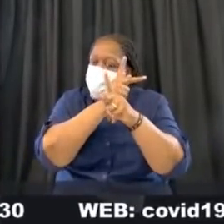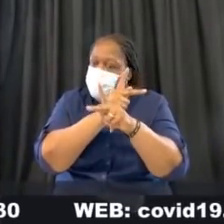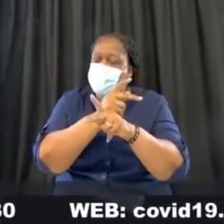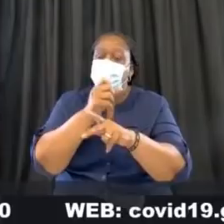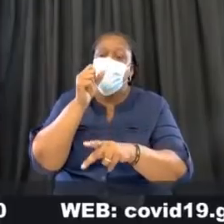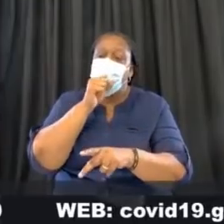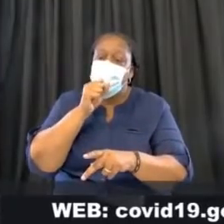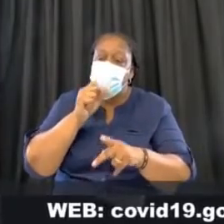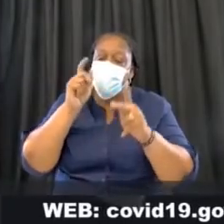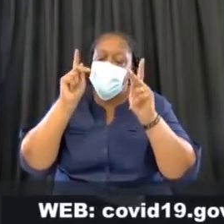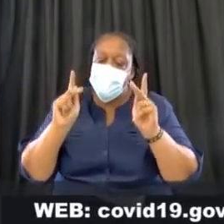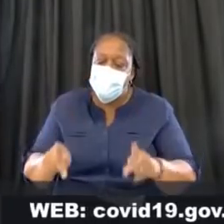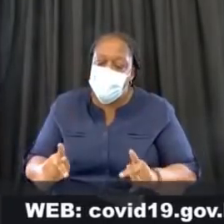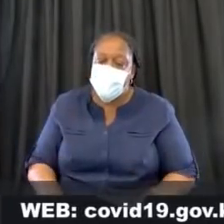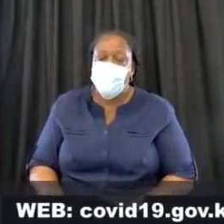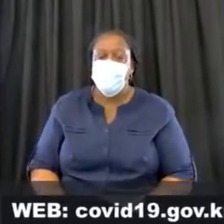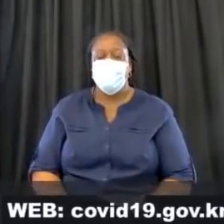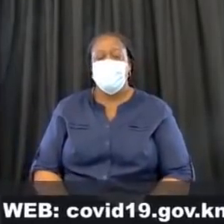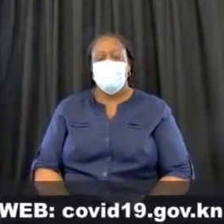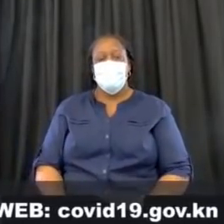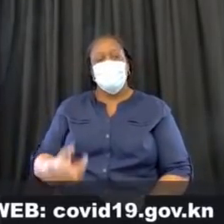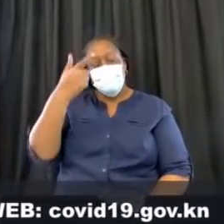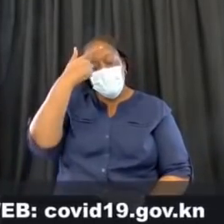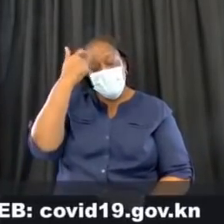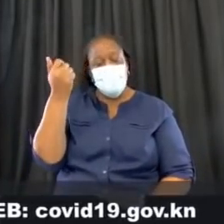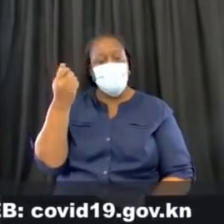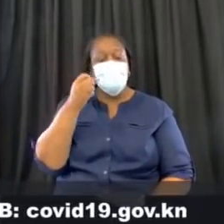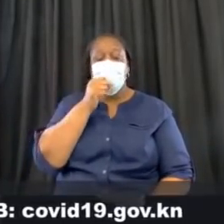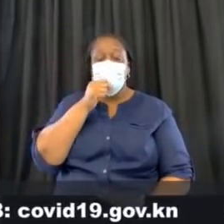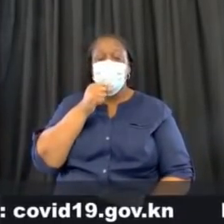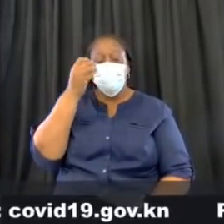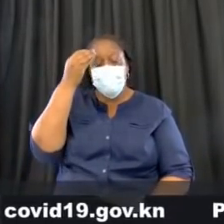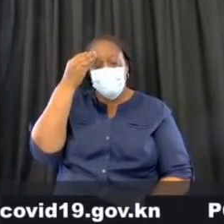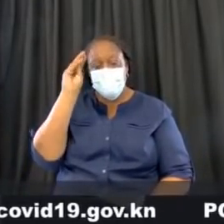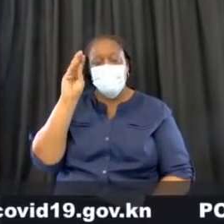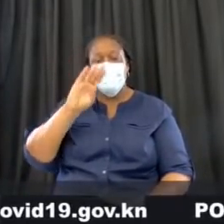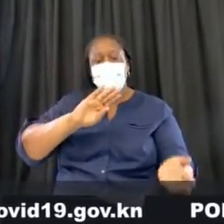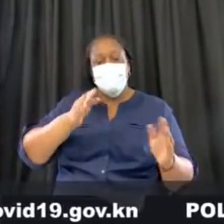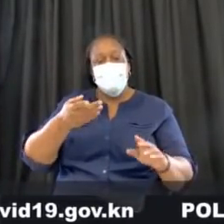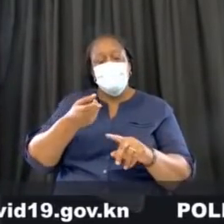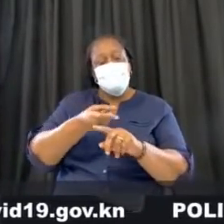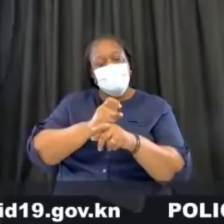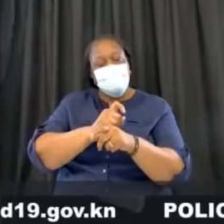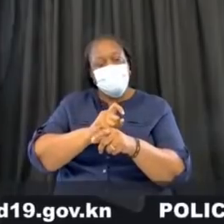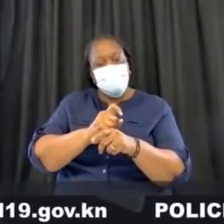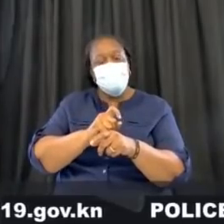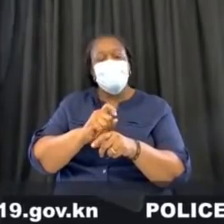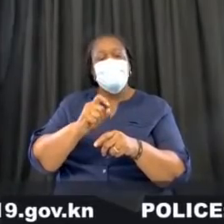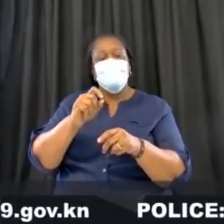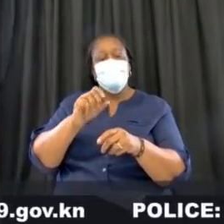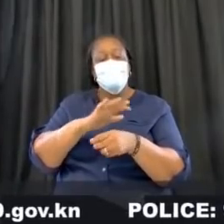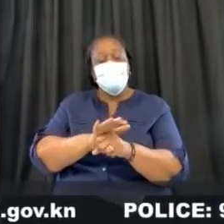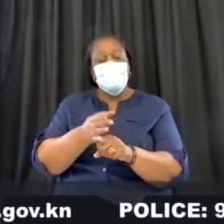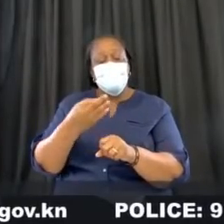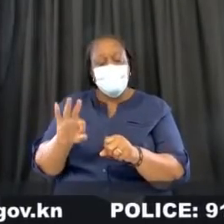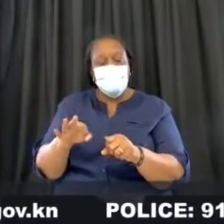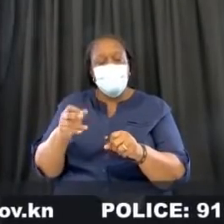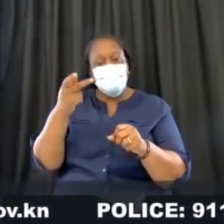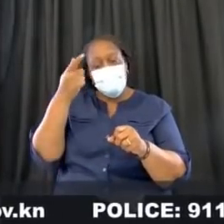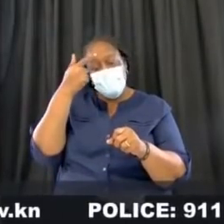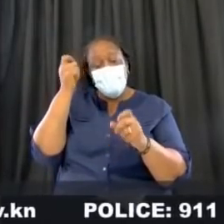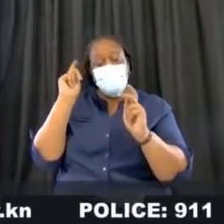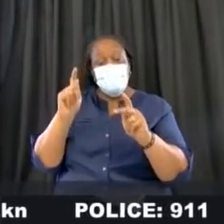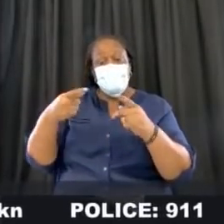elderly and the frail among us. And so with the increasing number of cases that we're seeing with this current